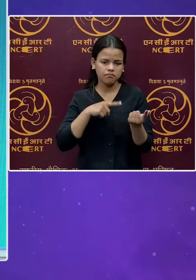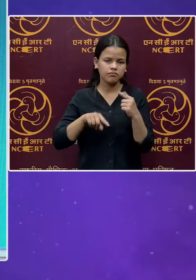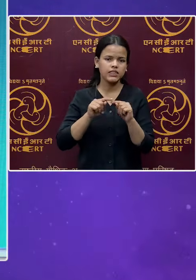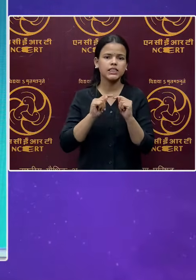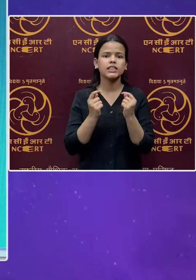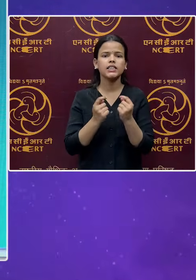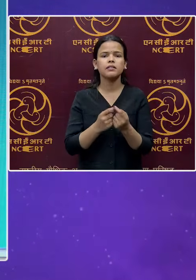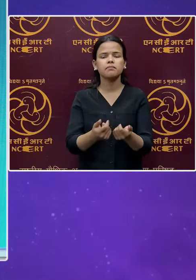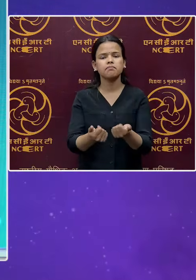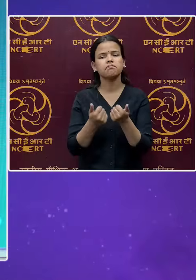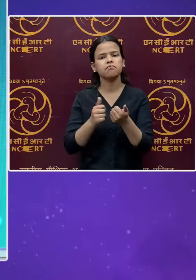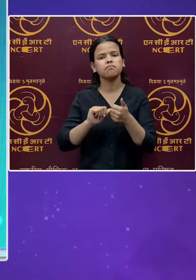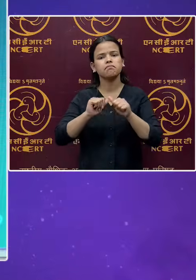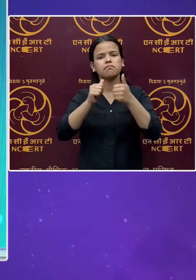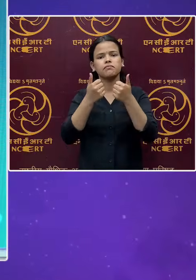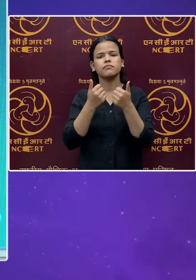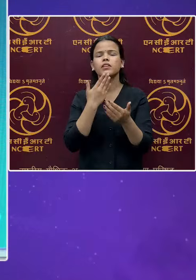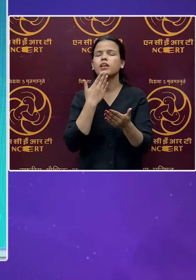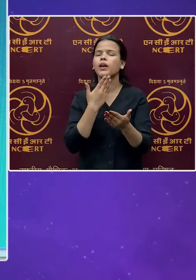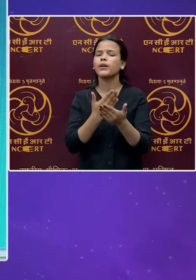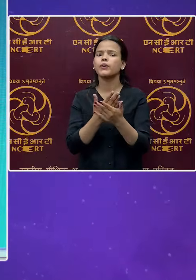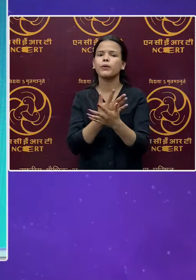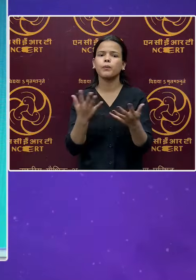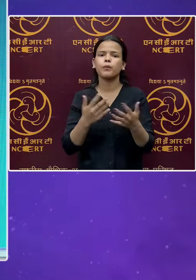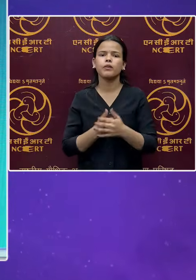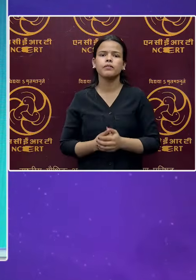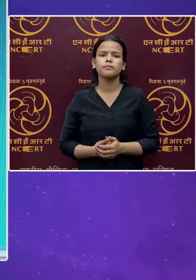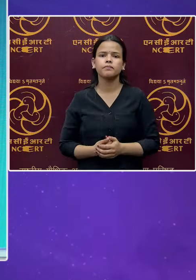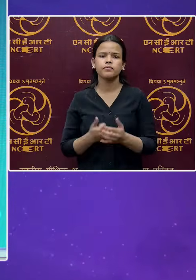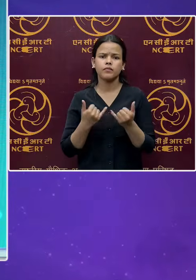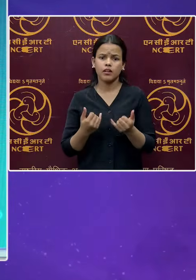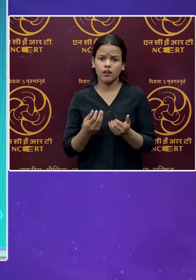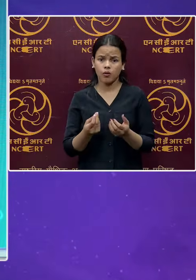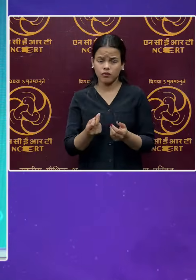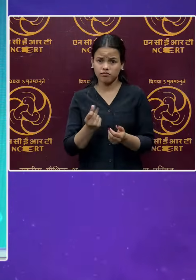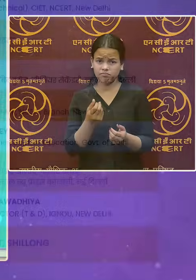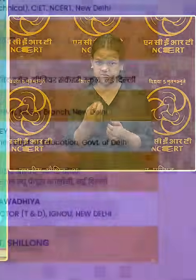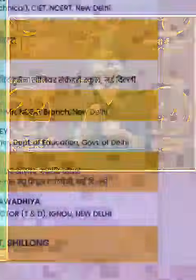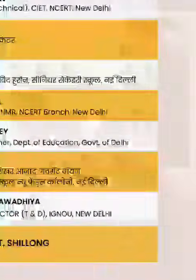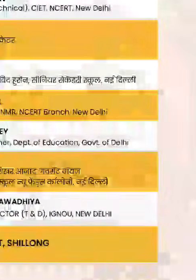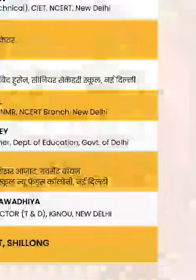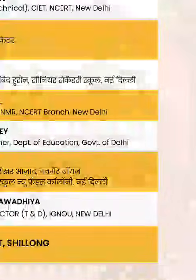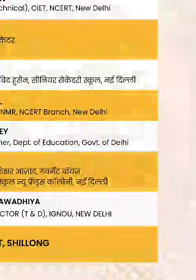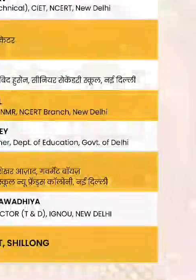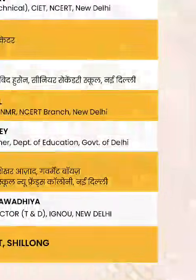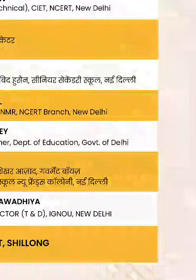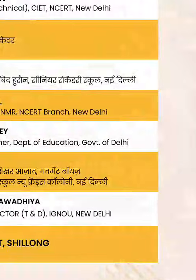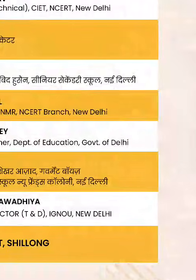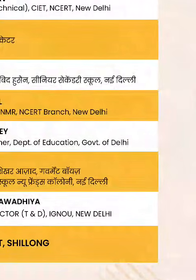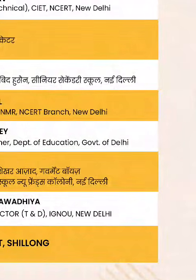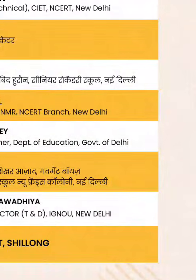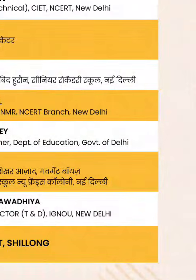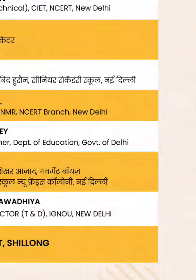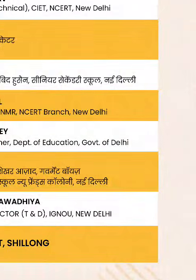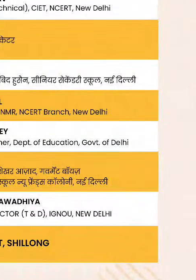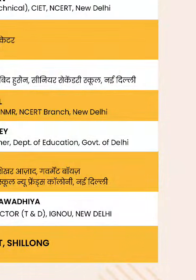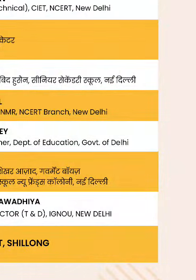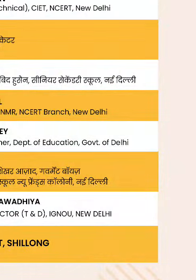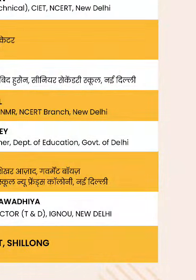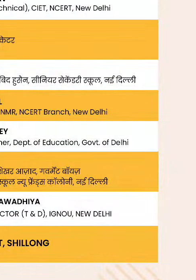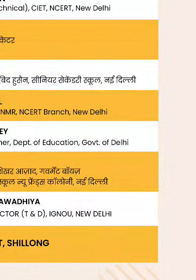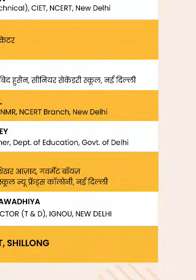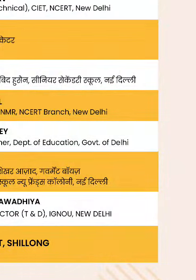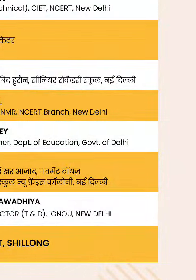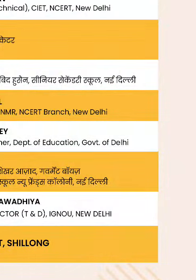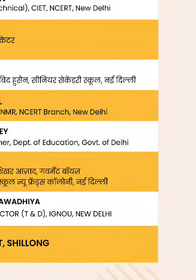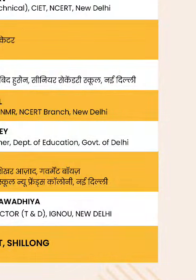this session a success. Thank you so very much. And now let me quickly tell you what's coming up next, and here is the program schedule. In a short while from now,